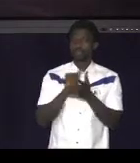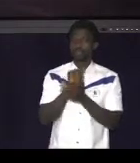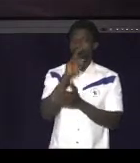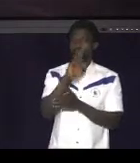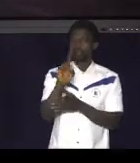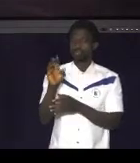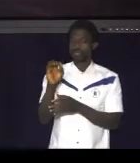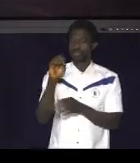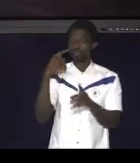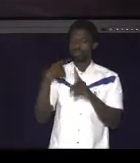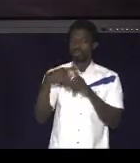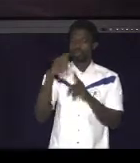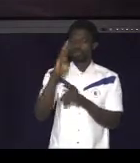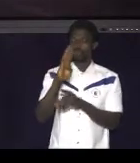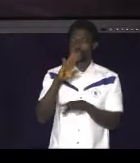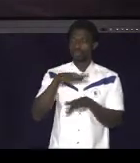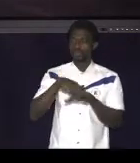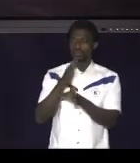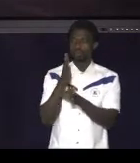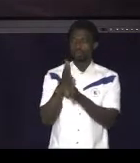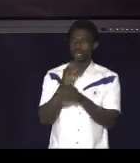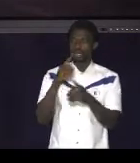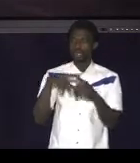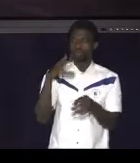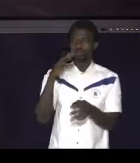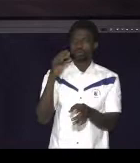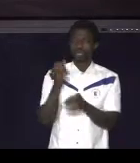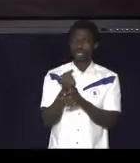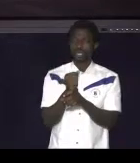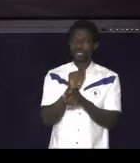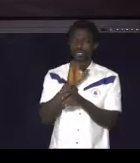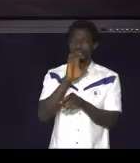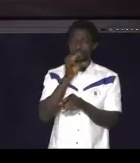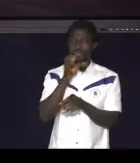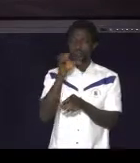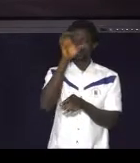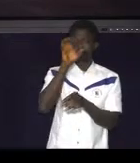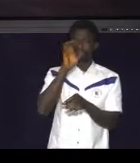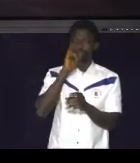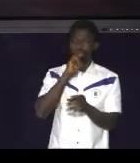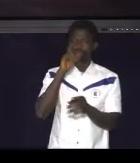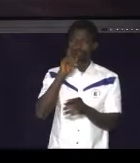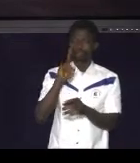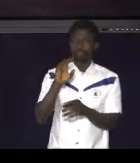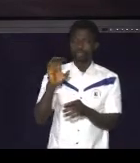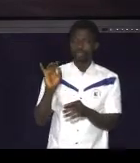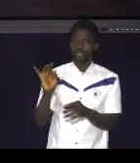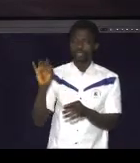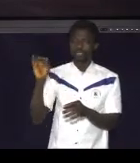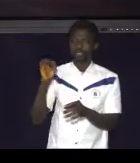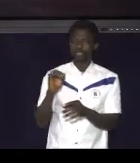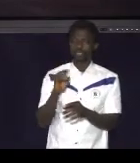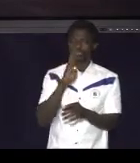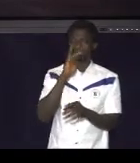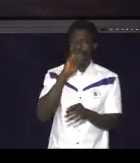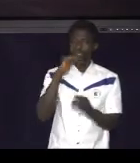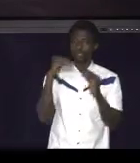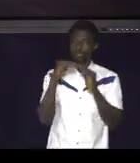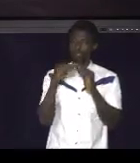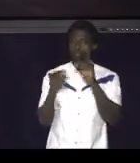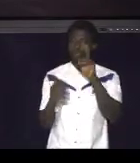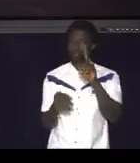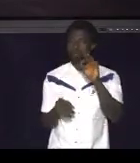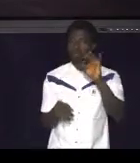plus B on this line to form the semicircle is 180. And that means that B is equal to 180